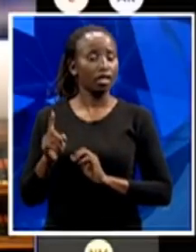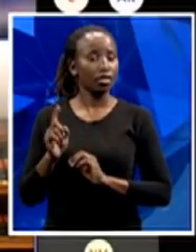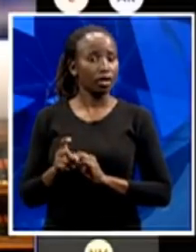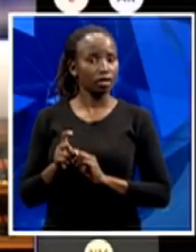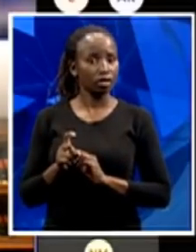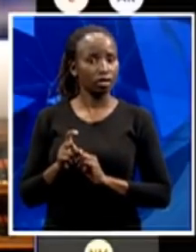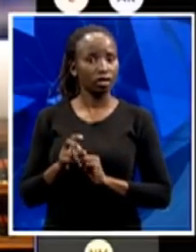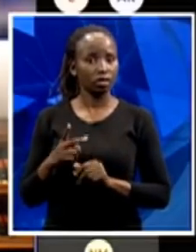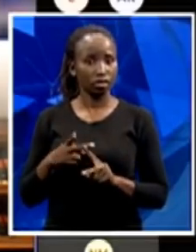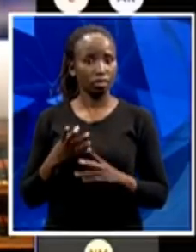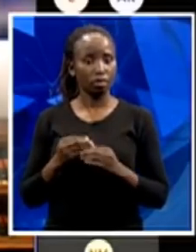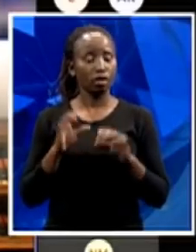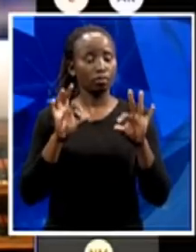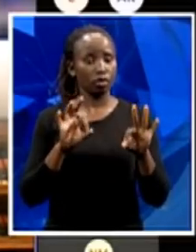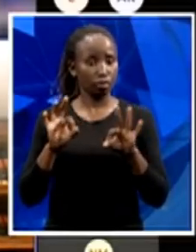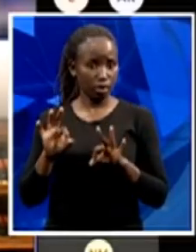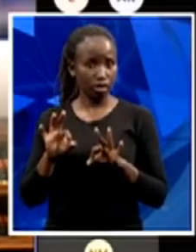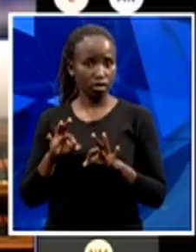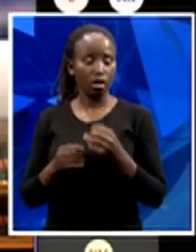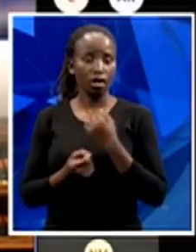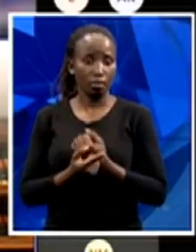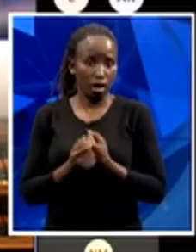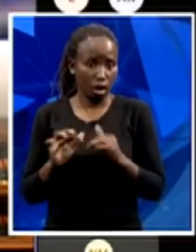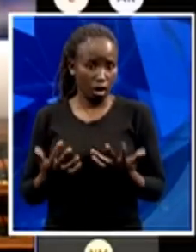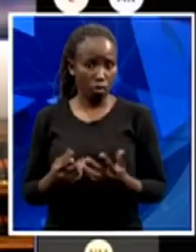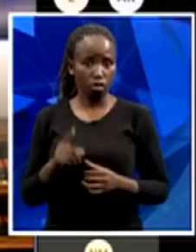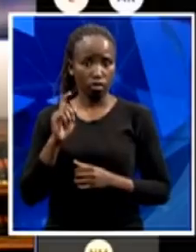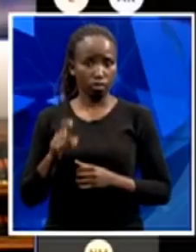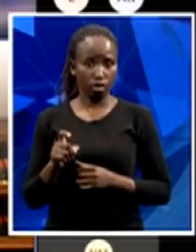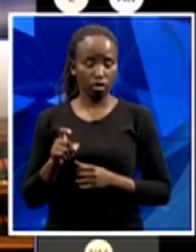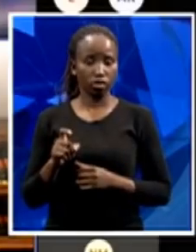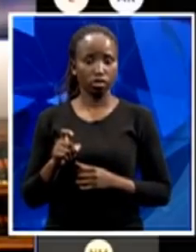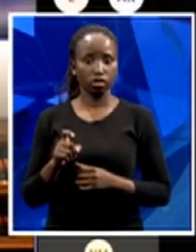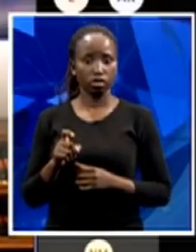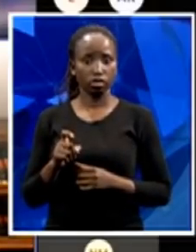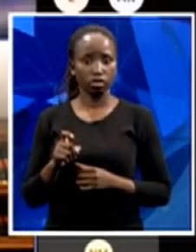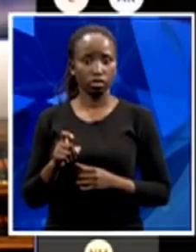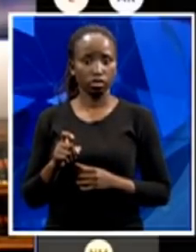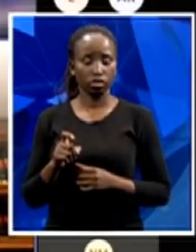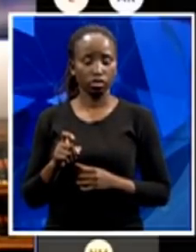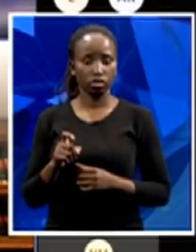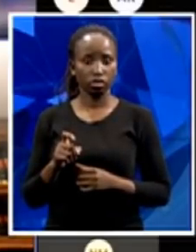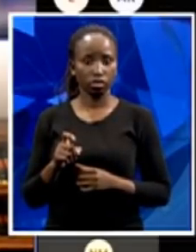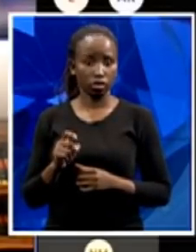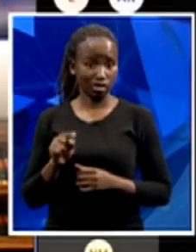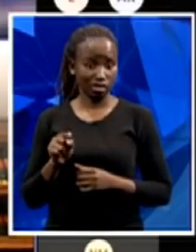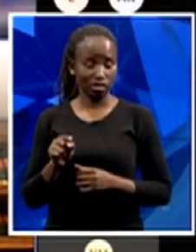must be interpreted to mean that the delegation must be case specific.